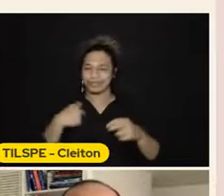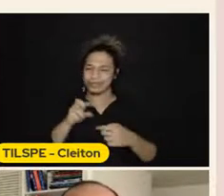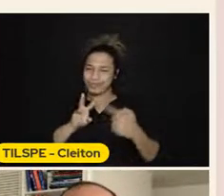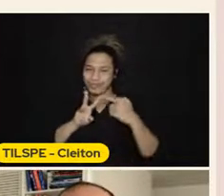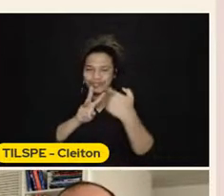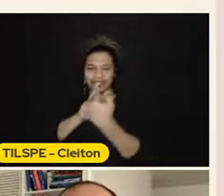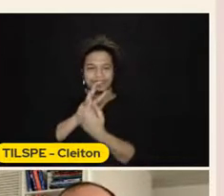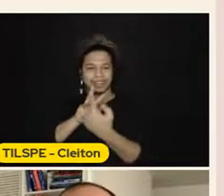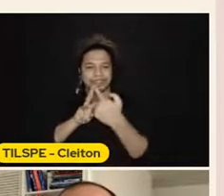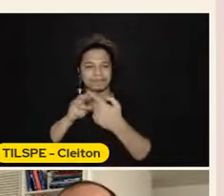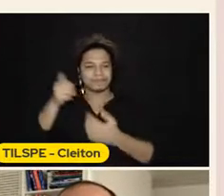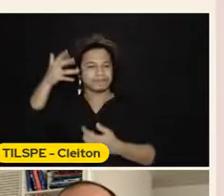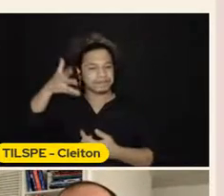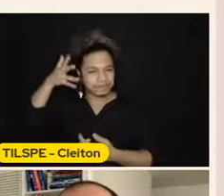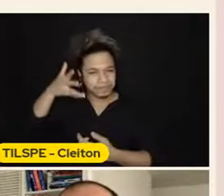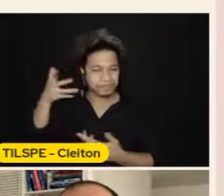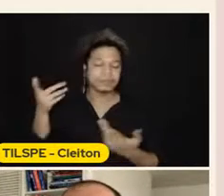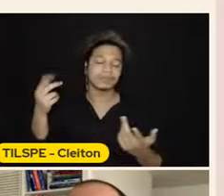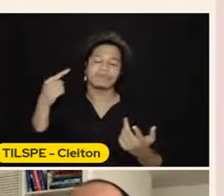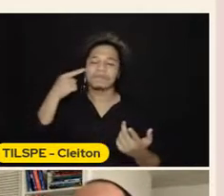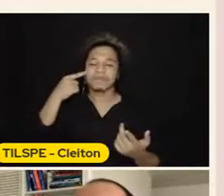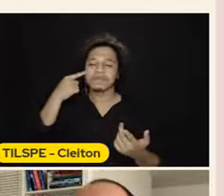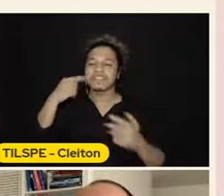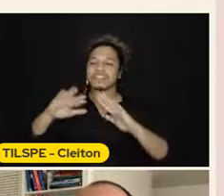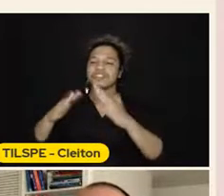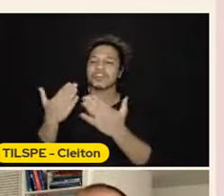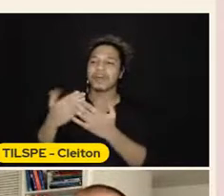we saw that in multicultural schools,